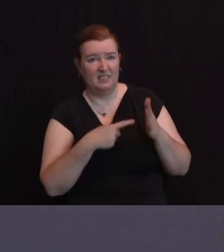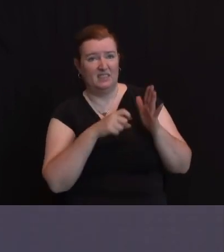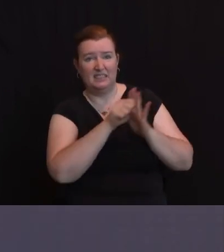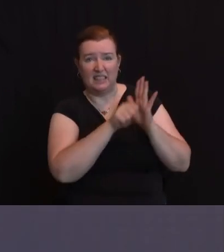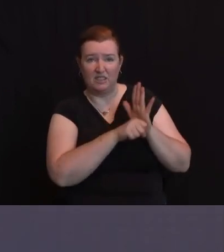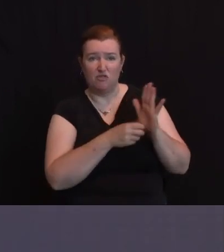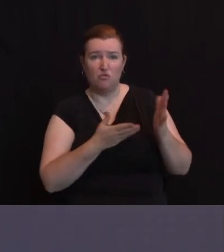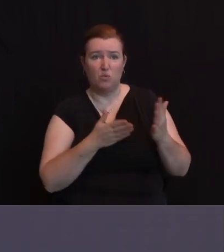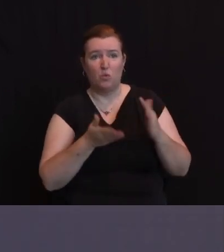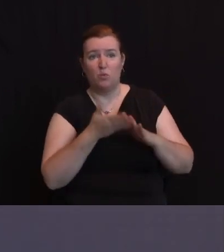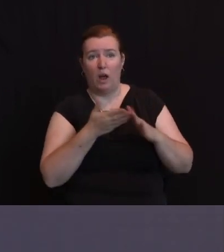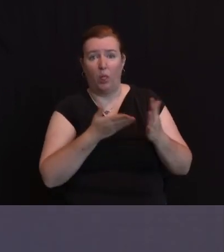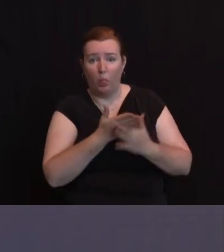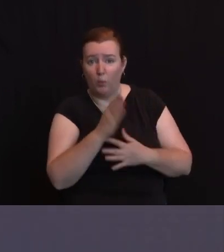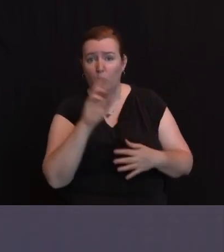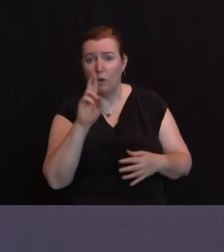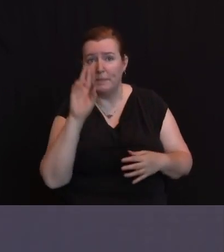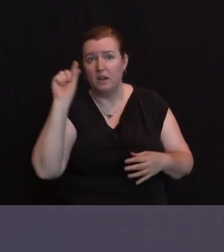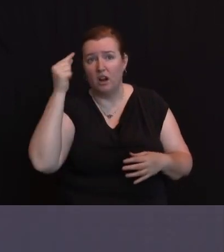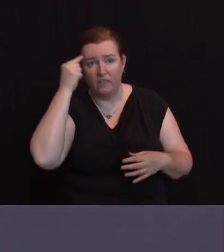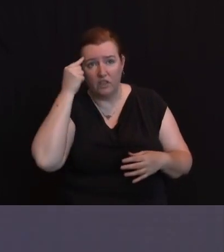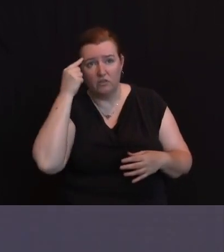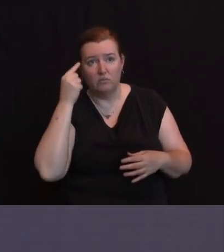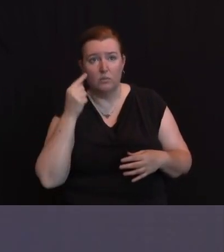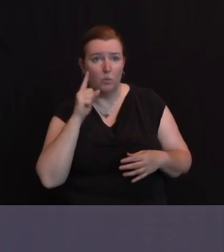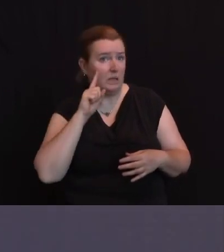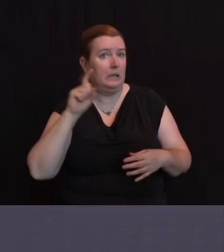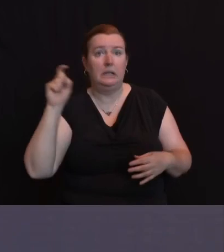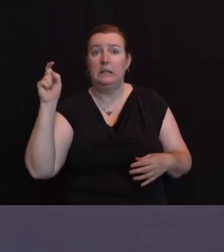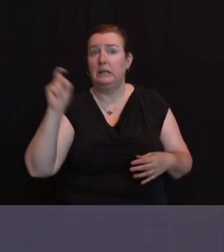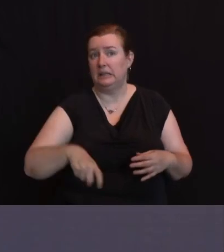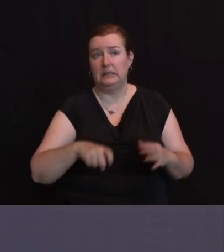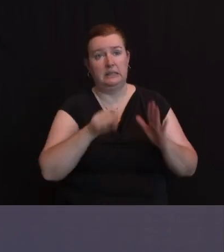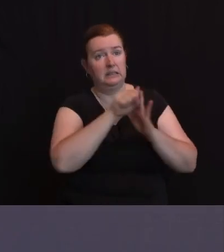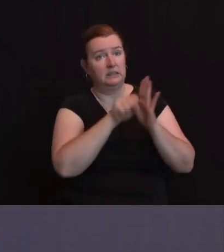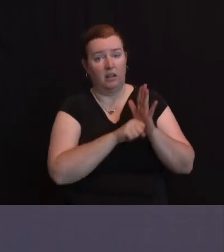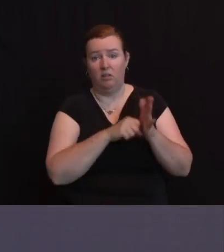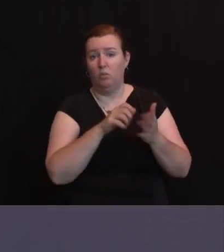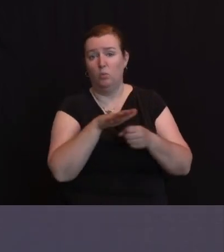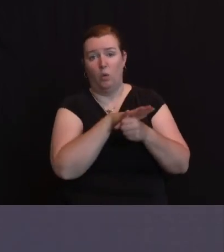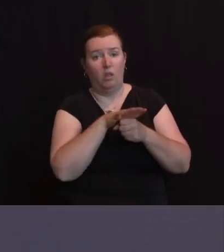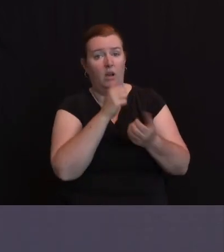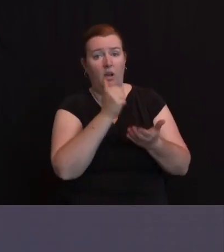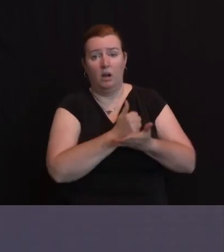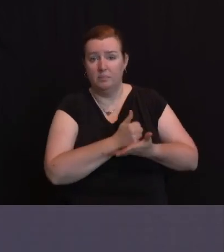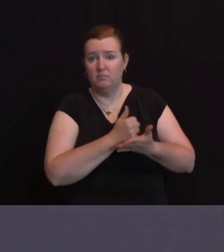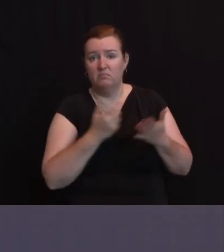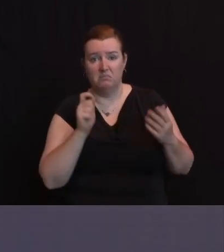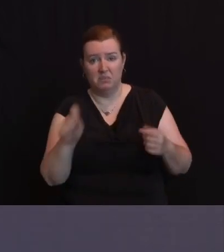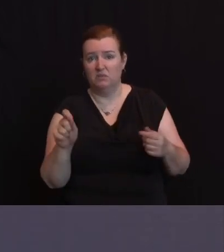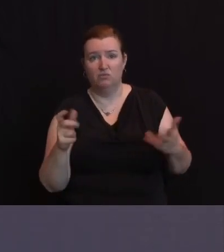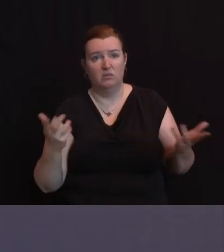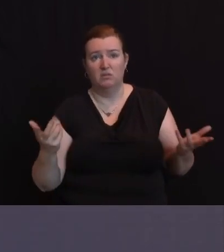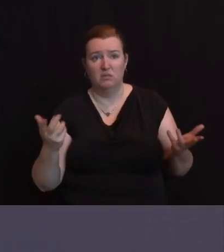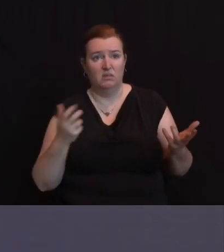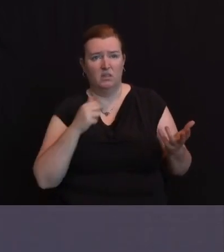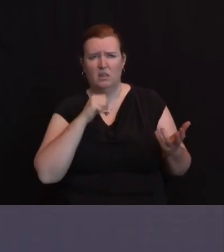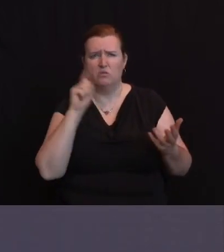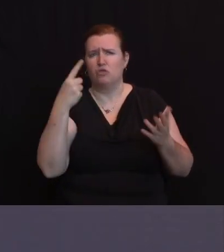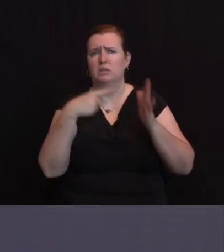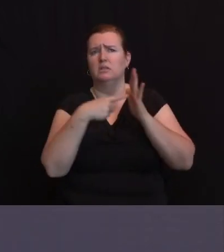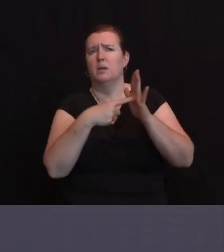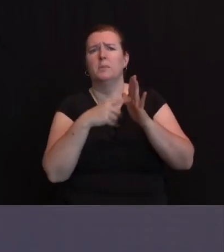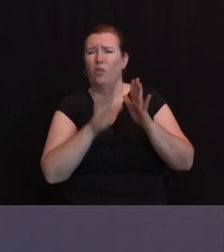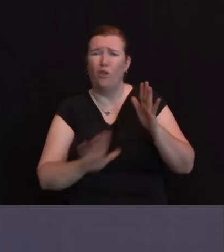governor that will be in desperate need for state and local assistance. And that's not the only example. There are examples now littered across the